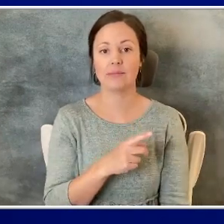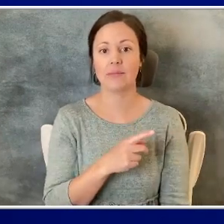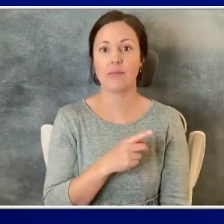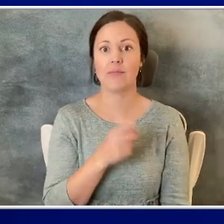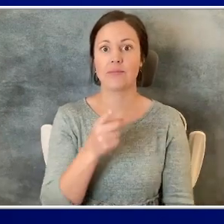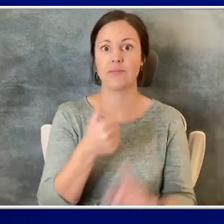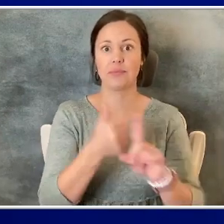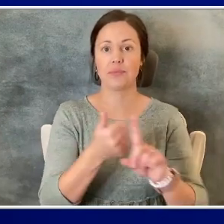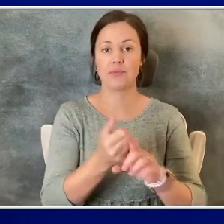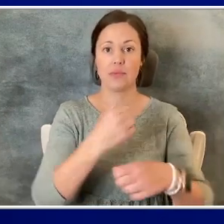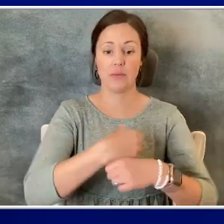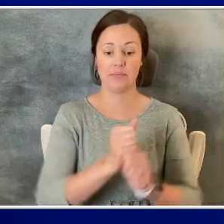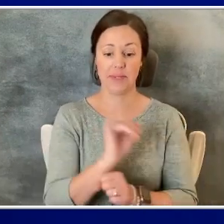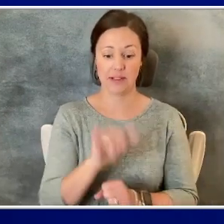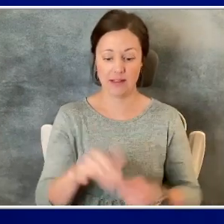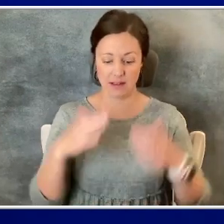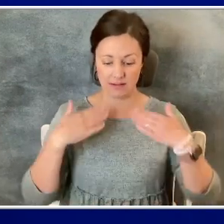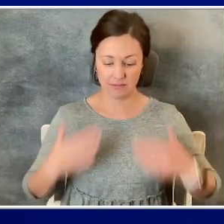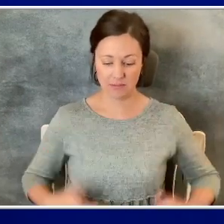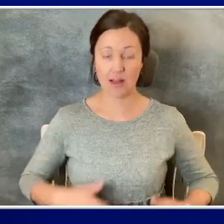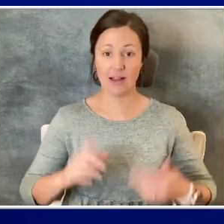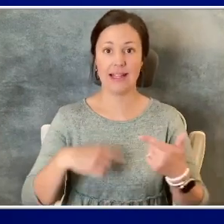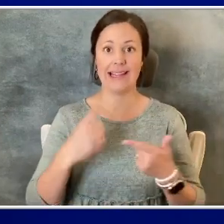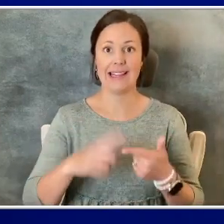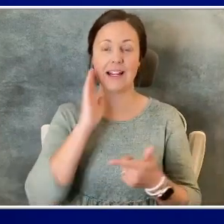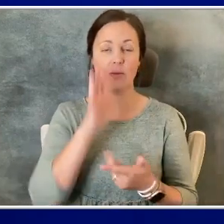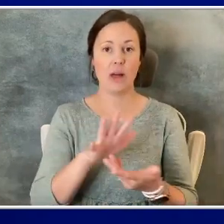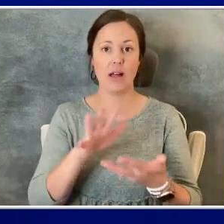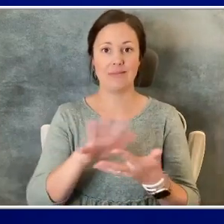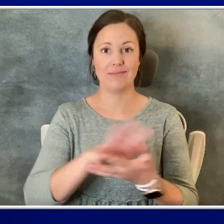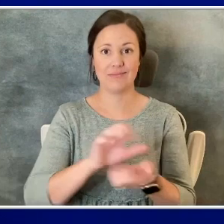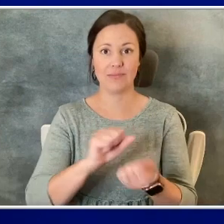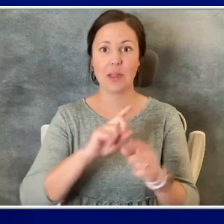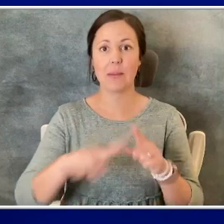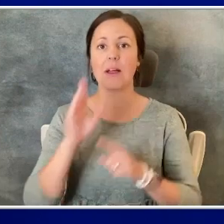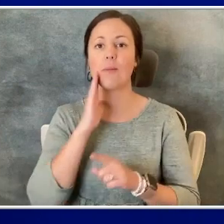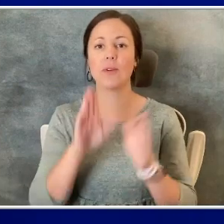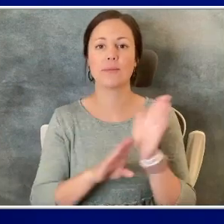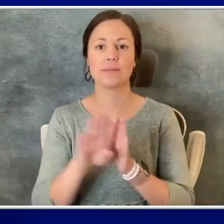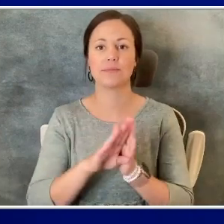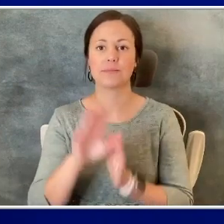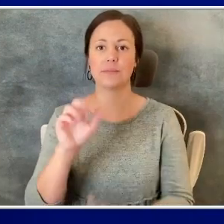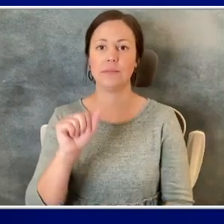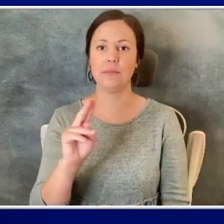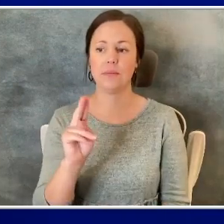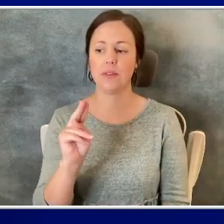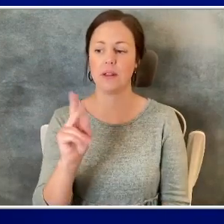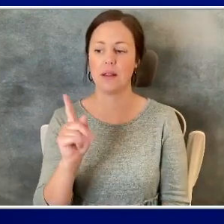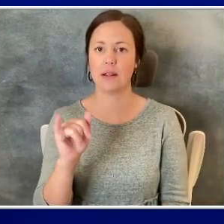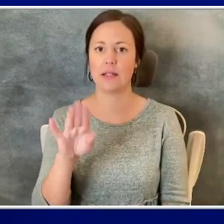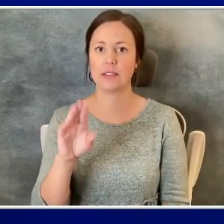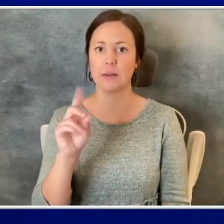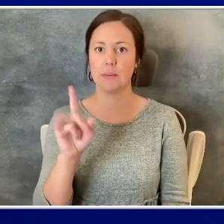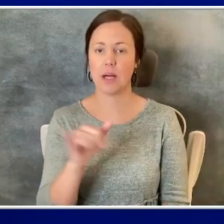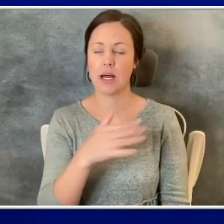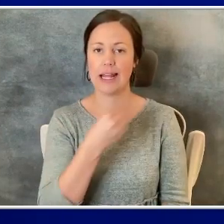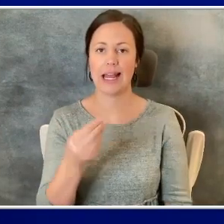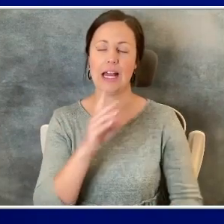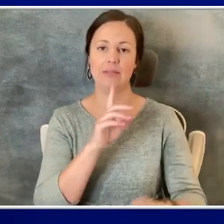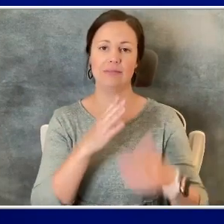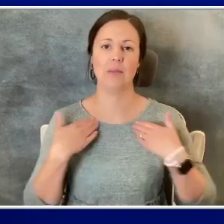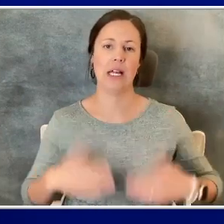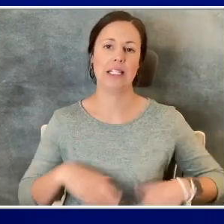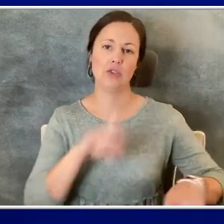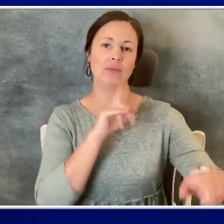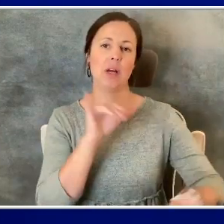spike protein that will then get degraded, but you will develop that antibody and that immune response to that spike protein. Again,